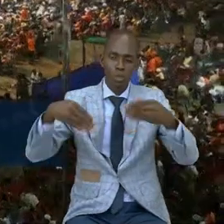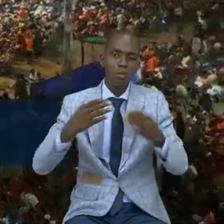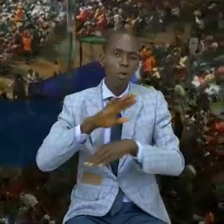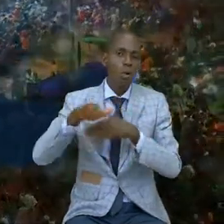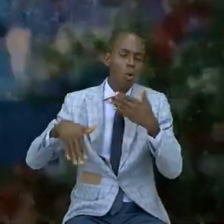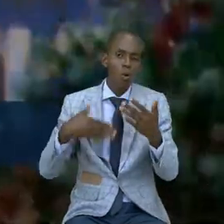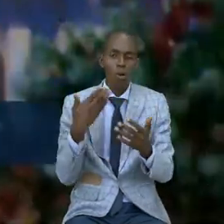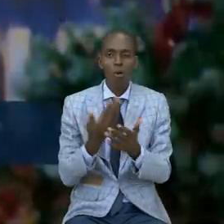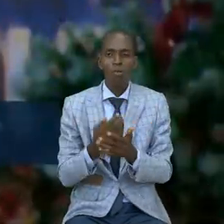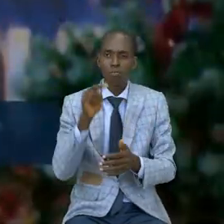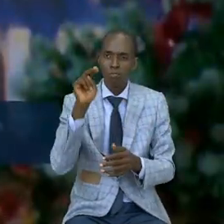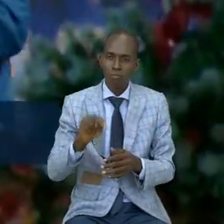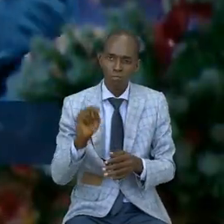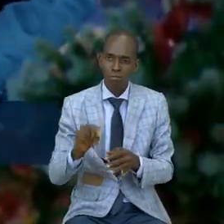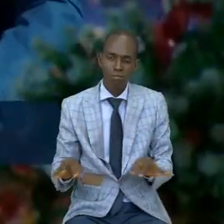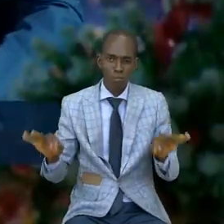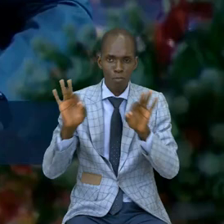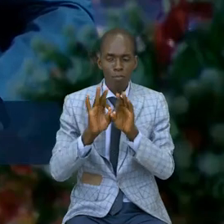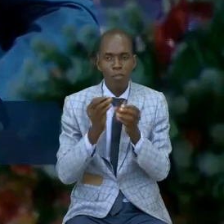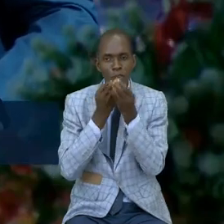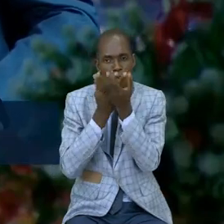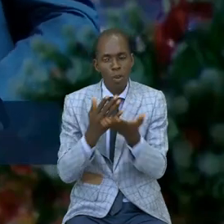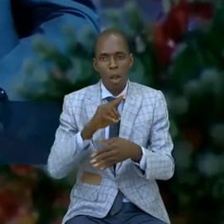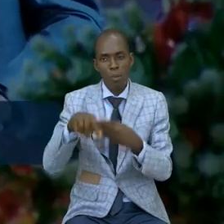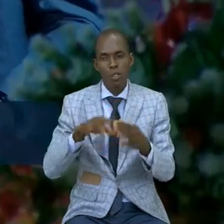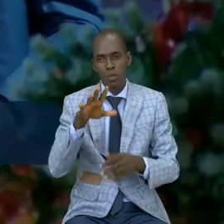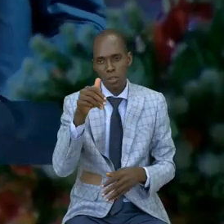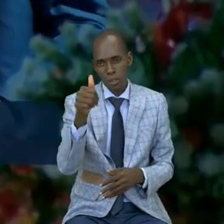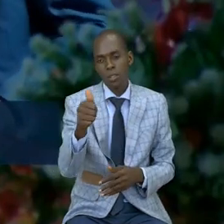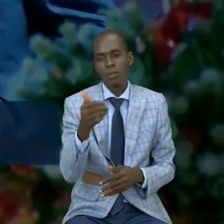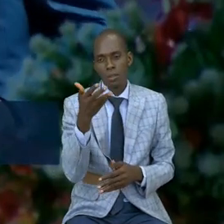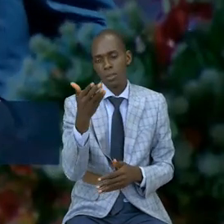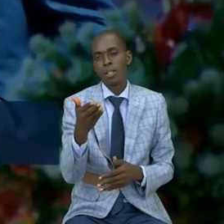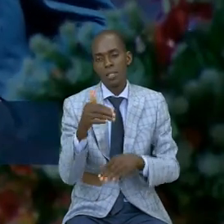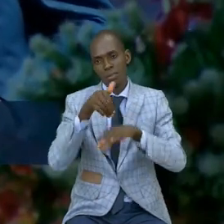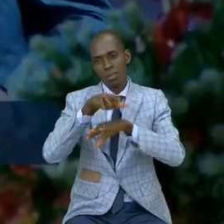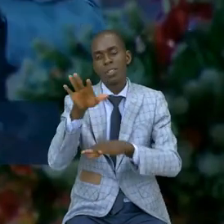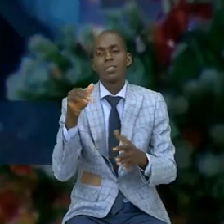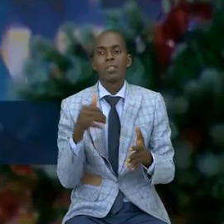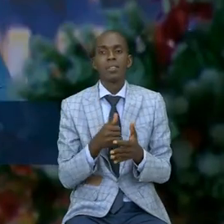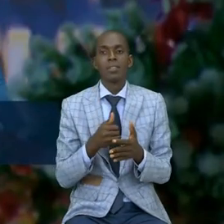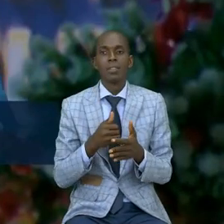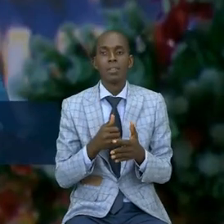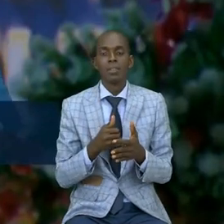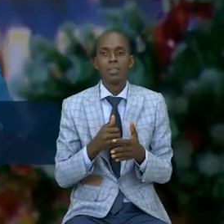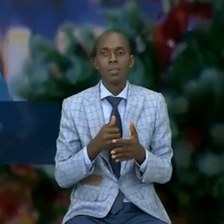On radio, on television, on the social media, in YouTube,